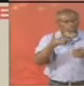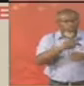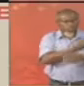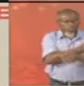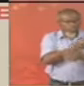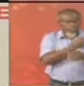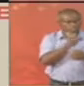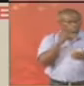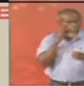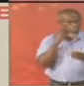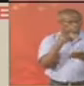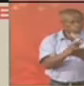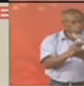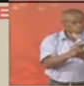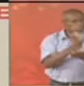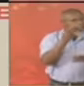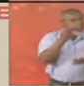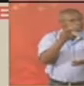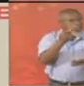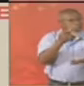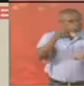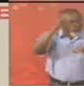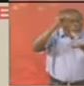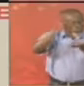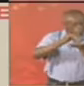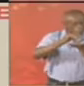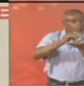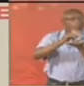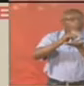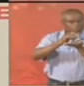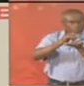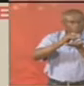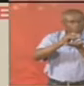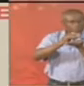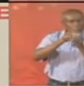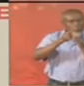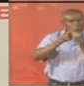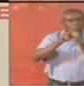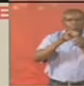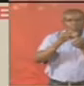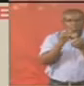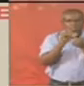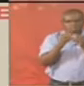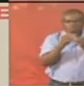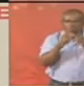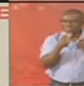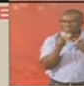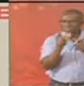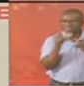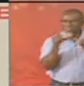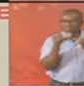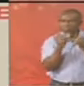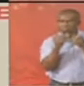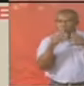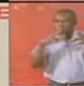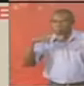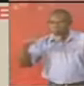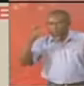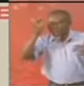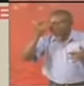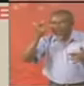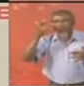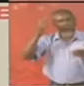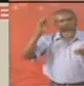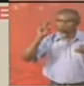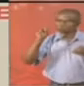seen a massive reduction in numbers of people getting severely ill. Even if they do get infected, they don't get severely ill.